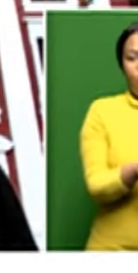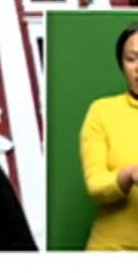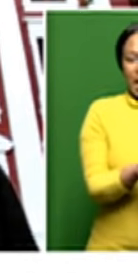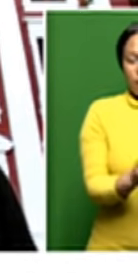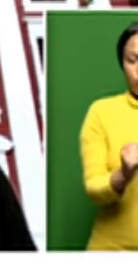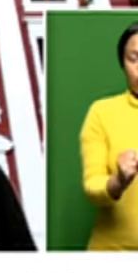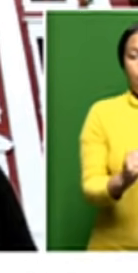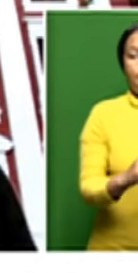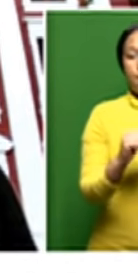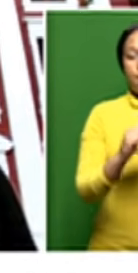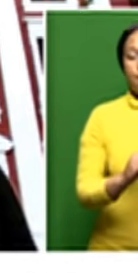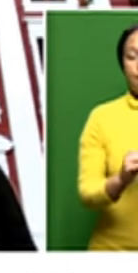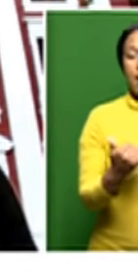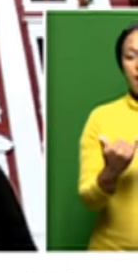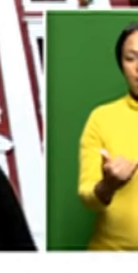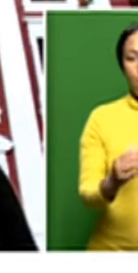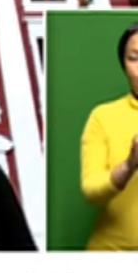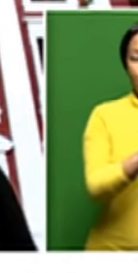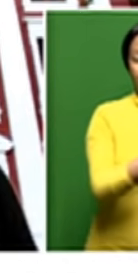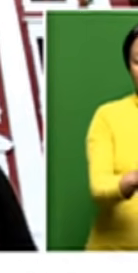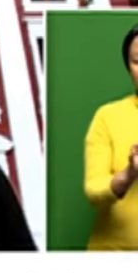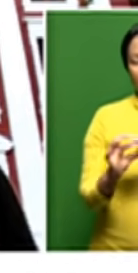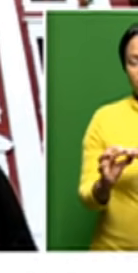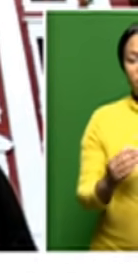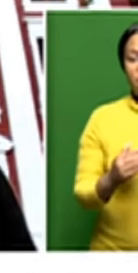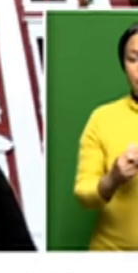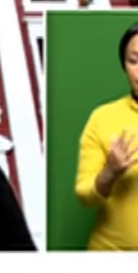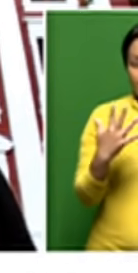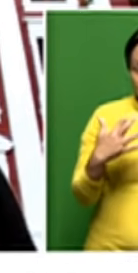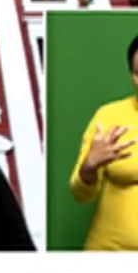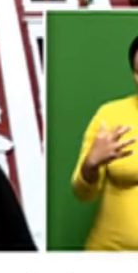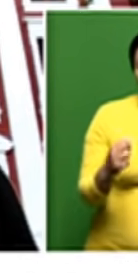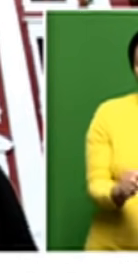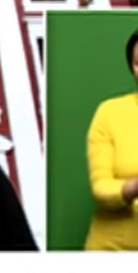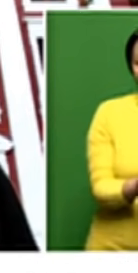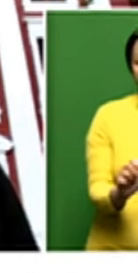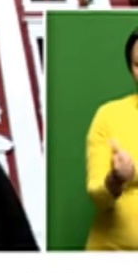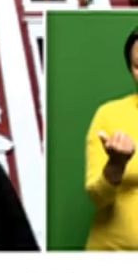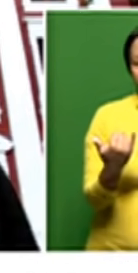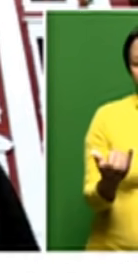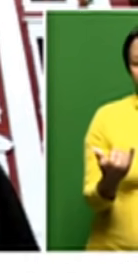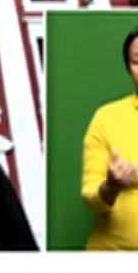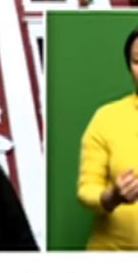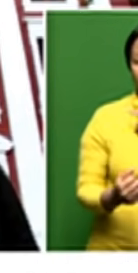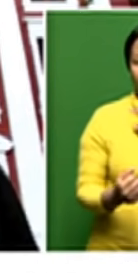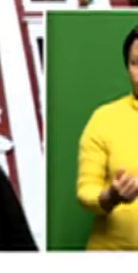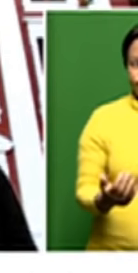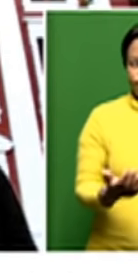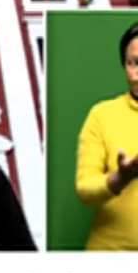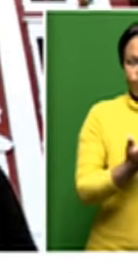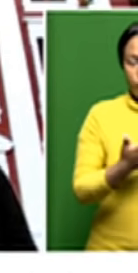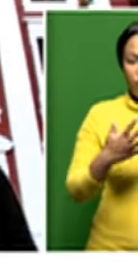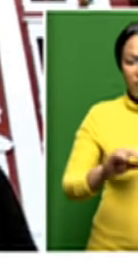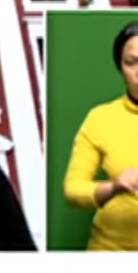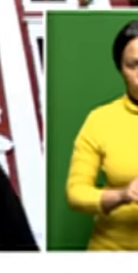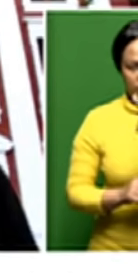to resource the different committees and members of parliament to be effective. Because in reality, what we have seen also